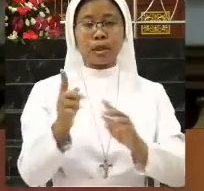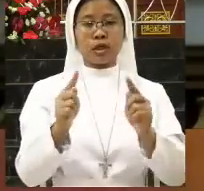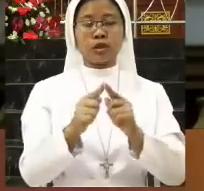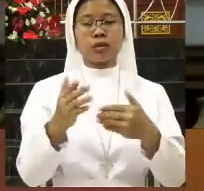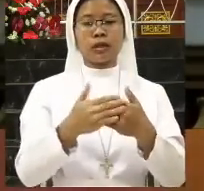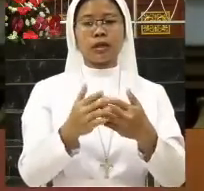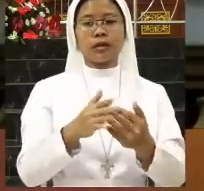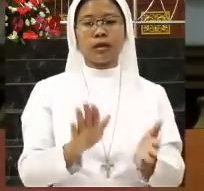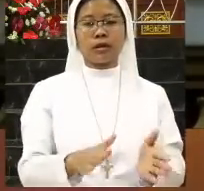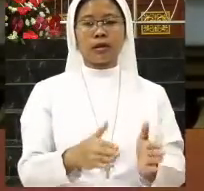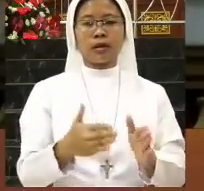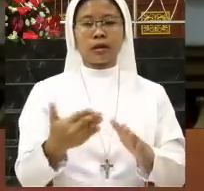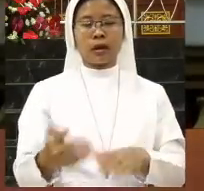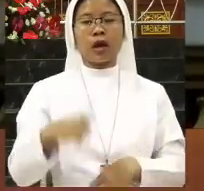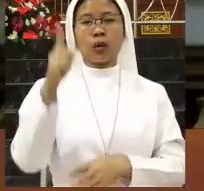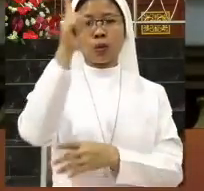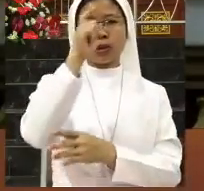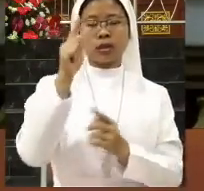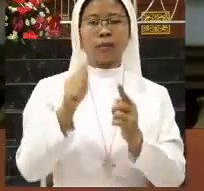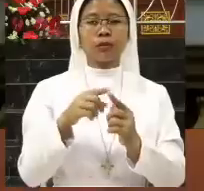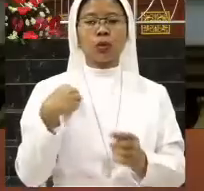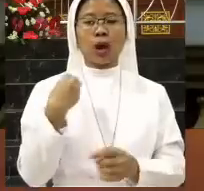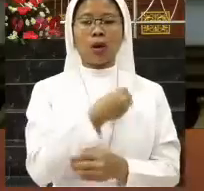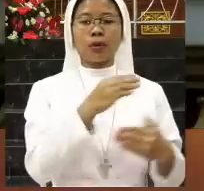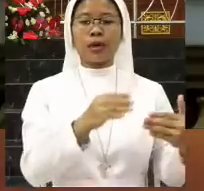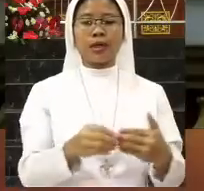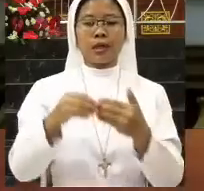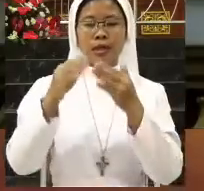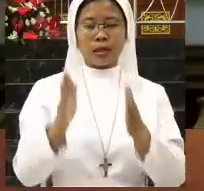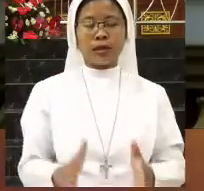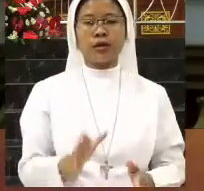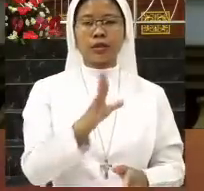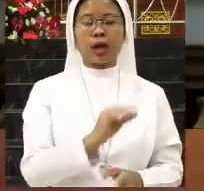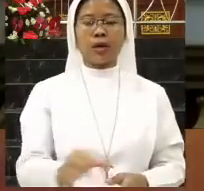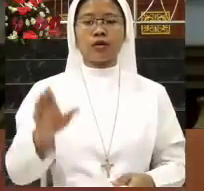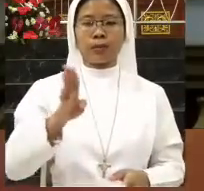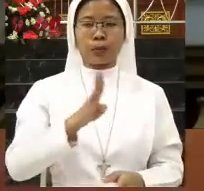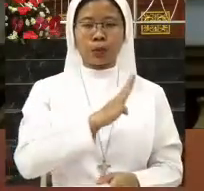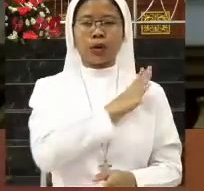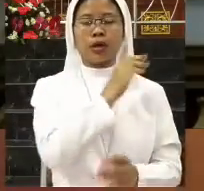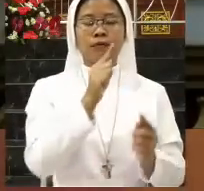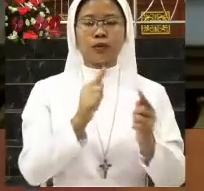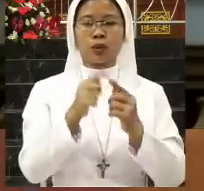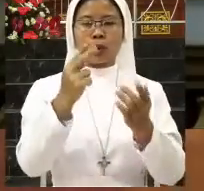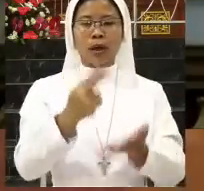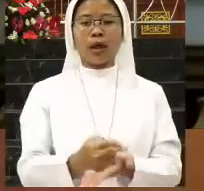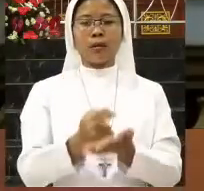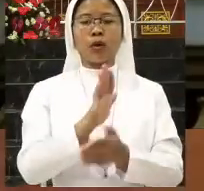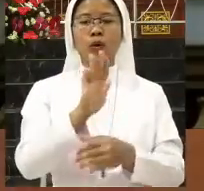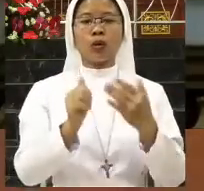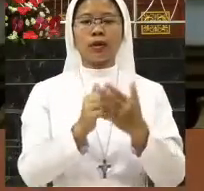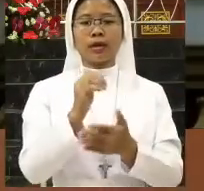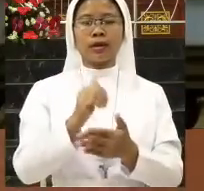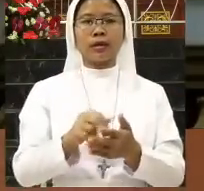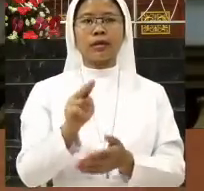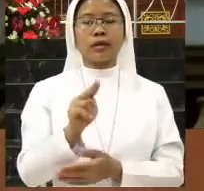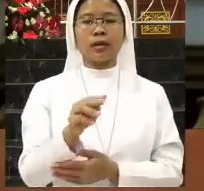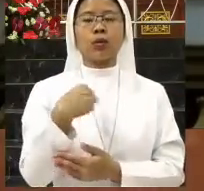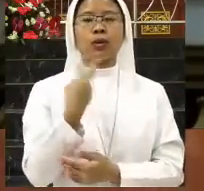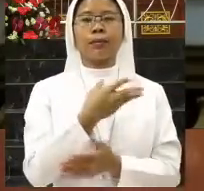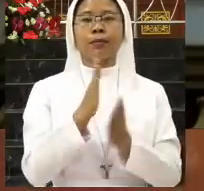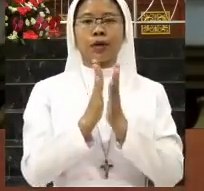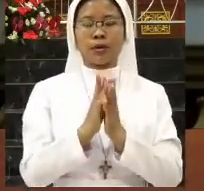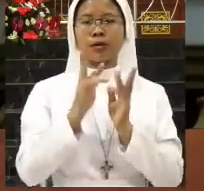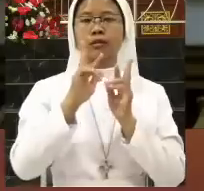dying, wisdom to our leaders, and the courage to reach out to all in love. We